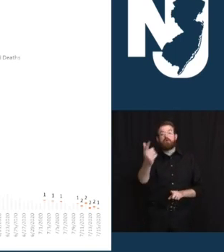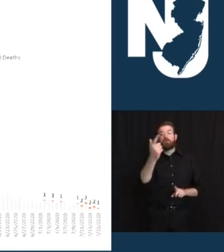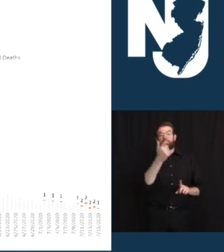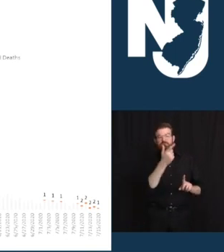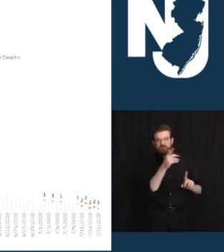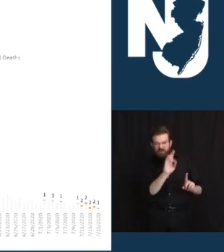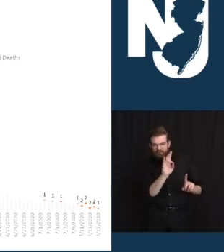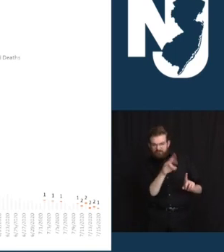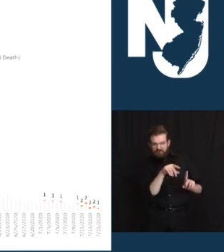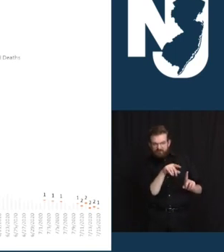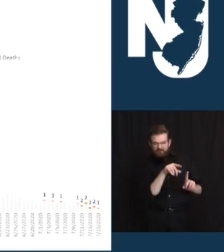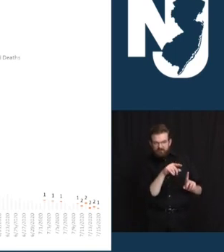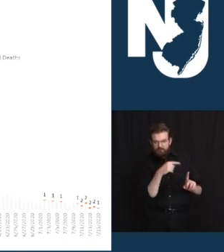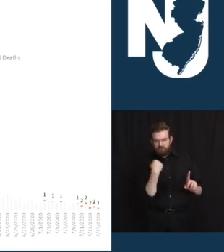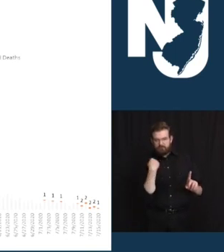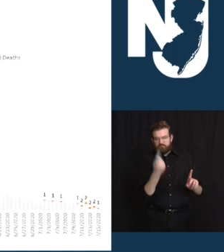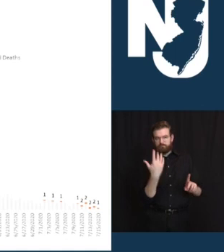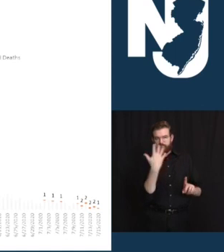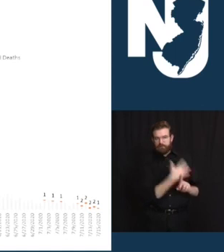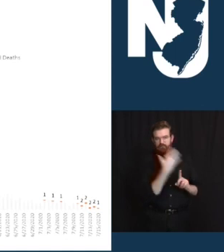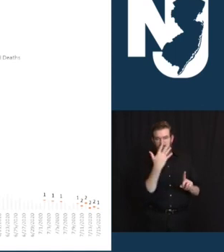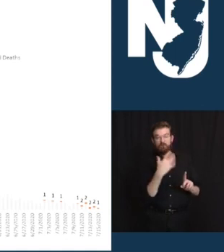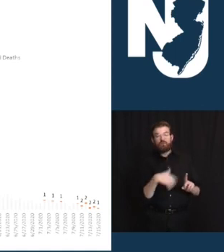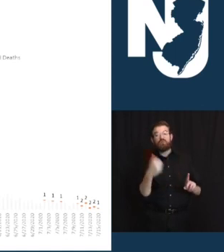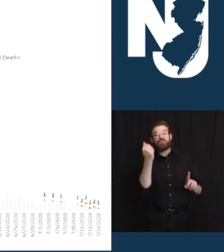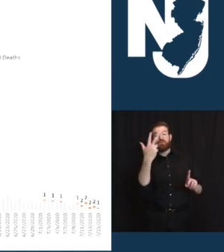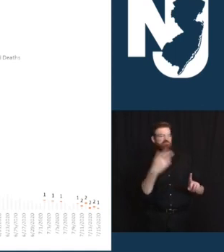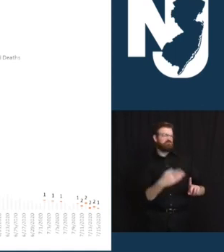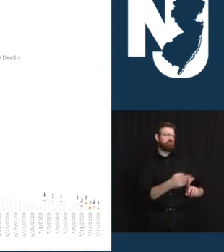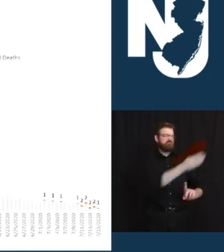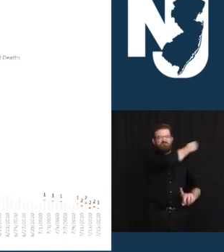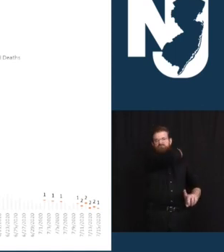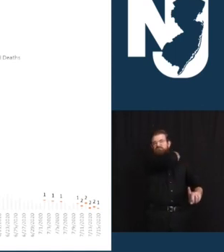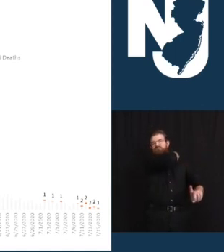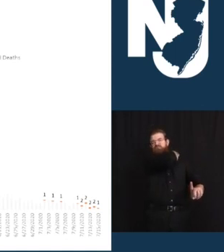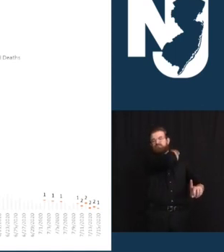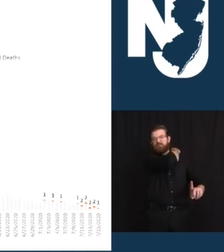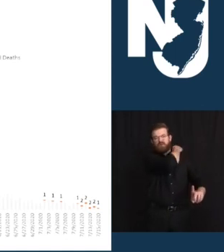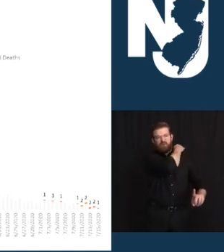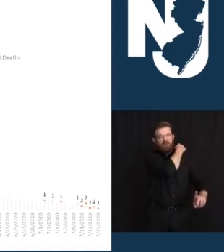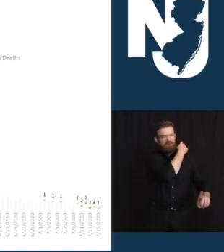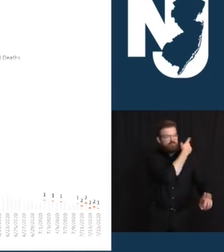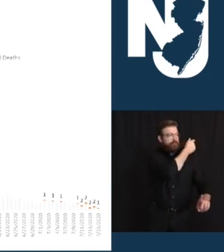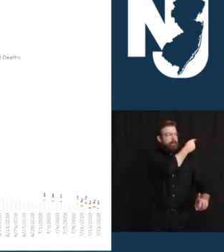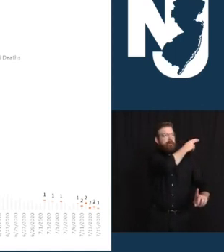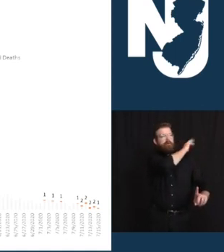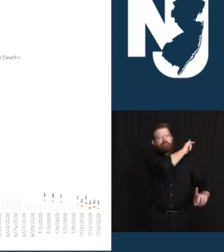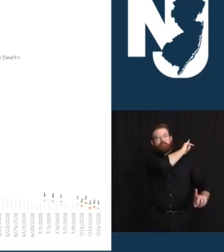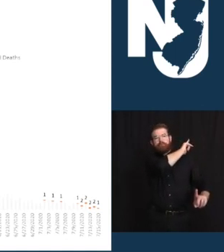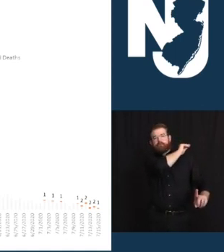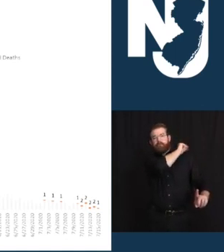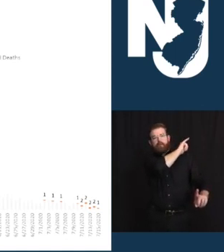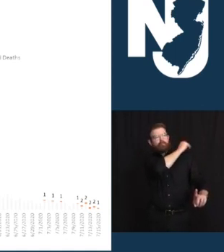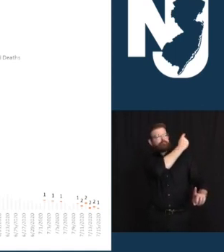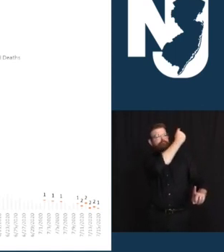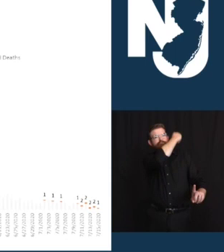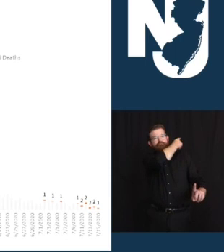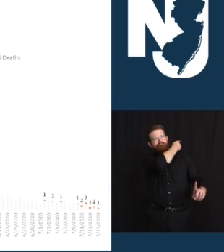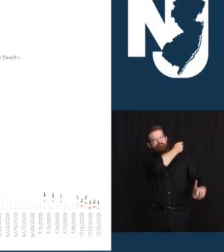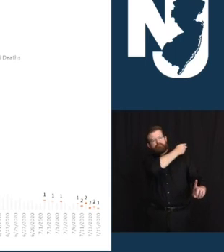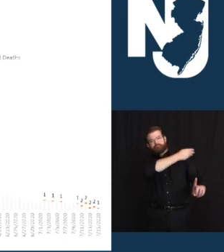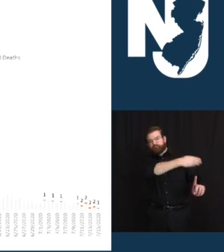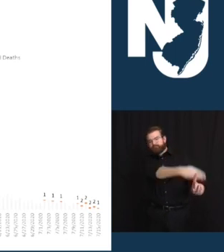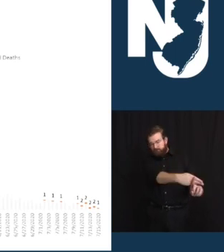in the month of July. The remaining are from prior periods. The deaths we report are lab confirmed and